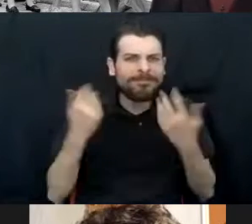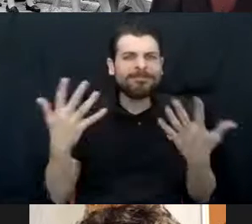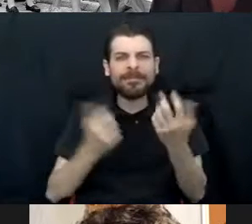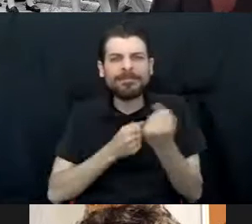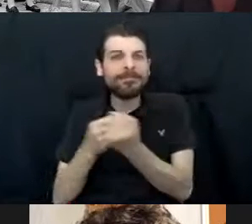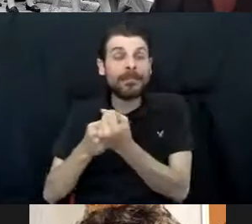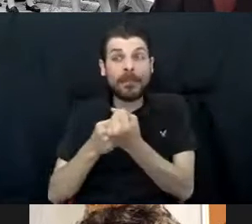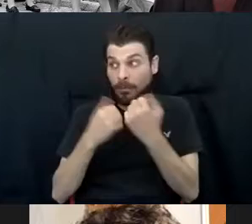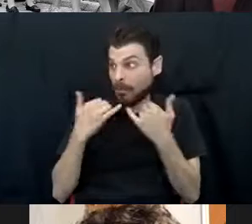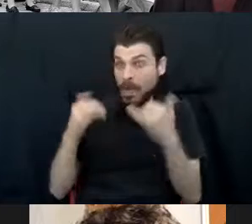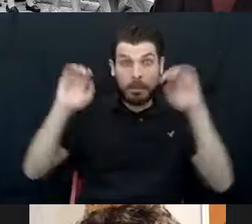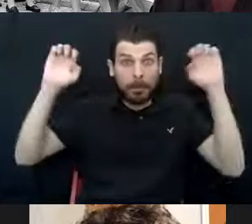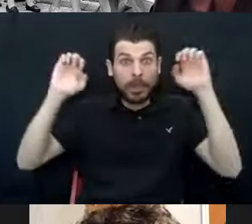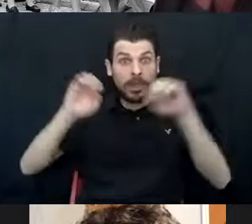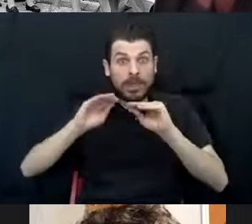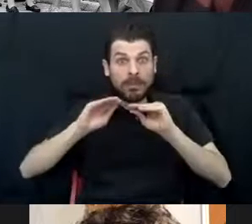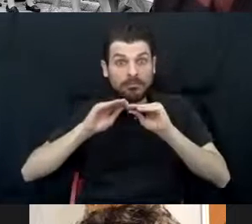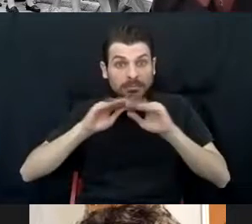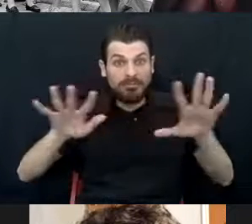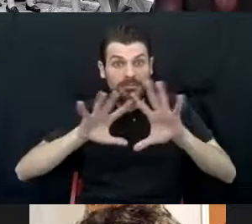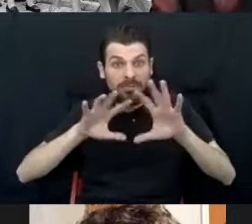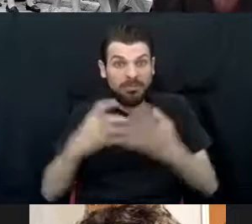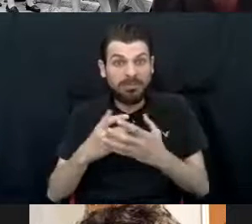pandemic. It's like,